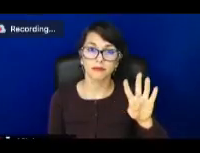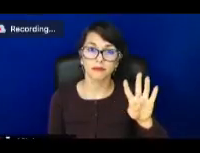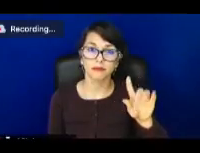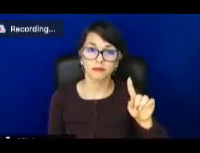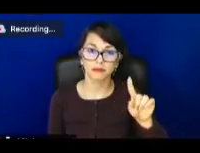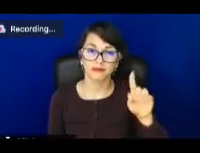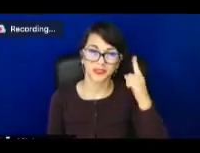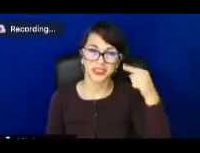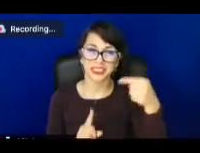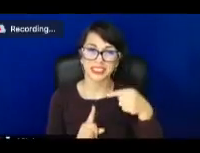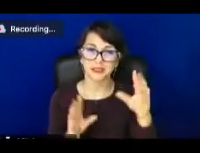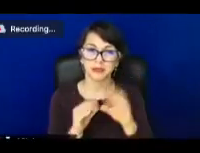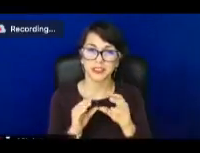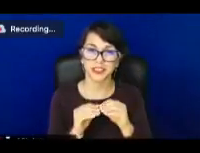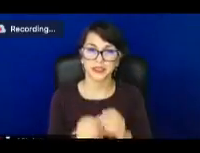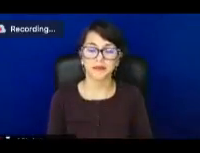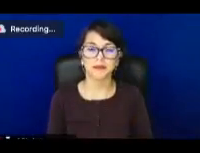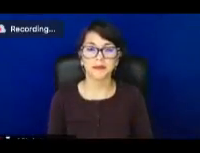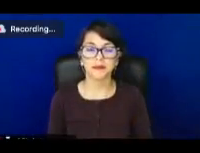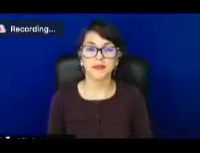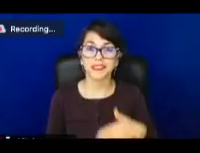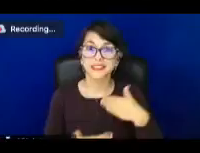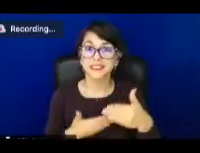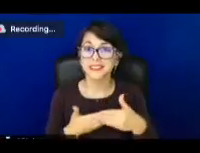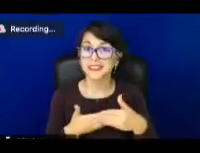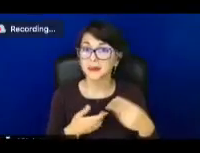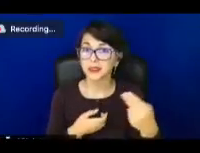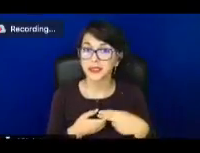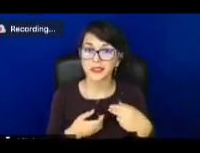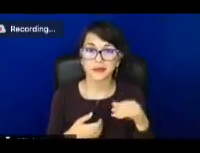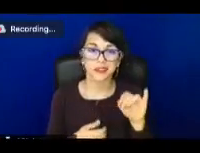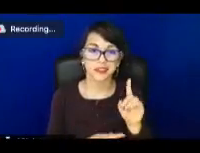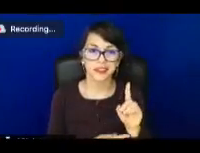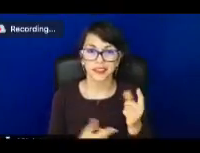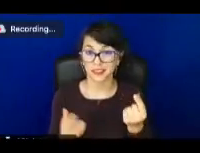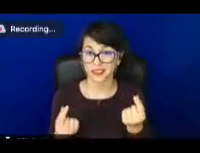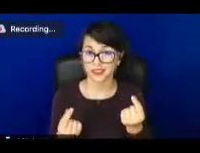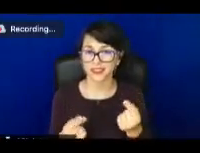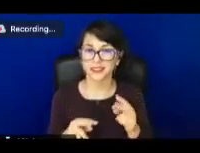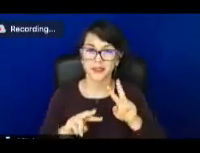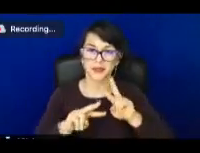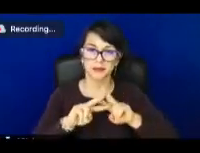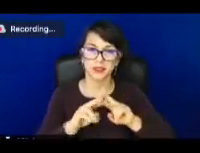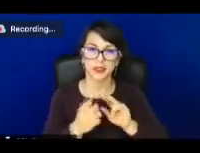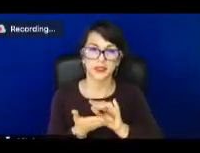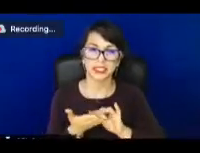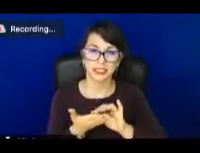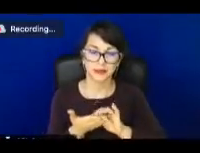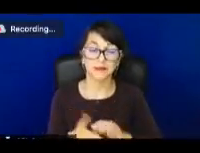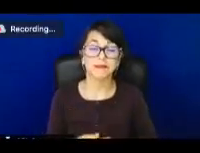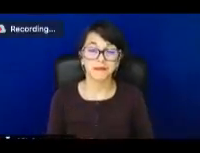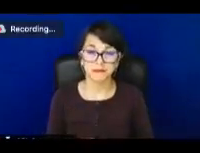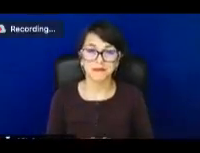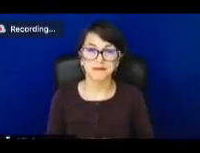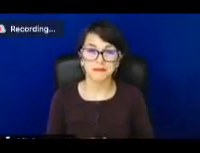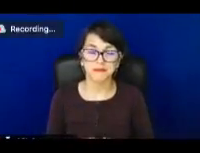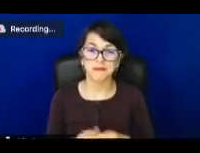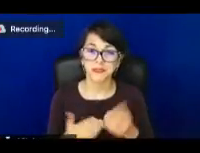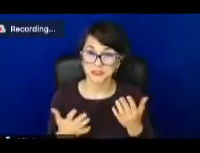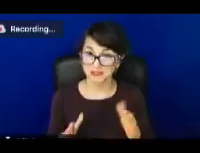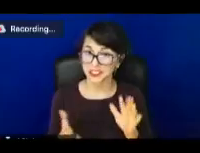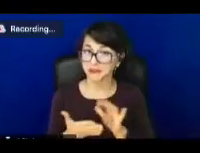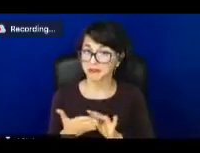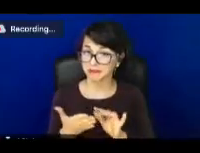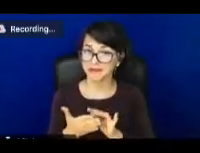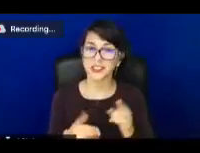847-3195-4341 for this meeting. When prompted to enter a participant ID, simply press the pound key. Once you have dialed in, you will